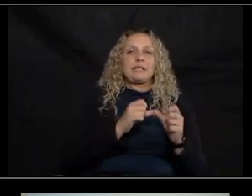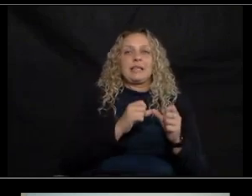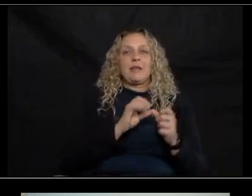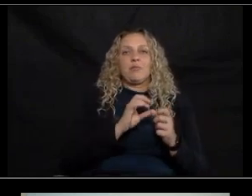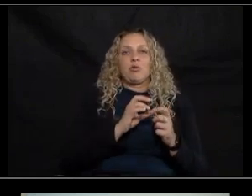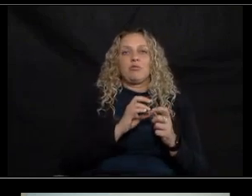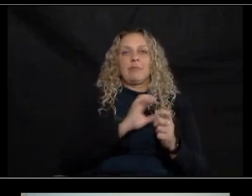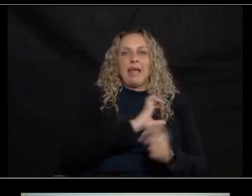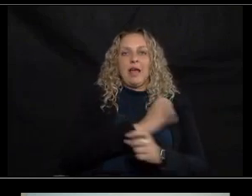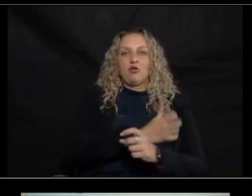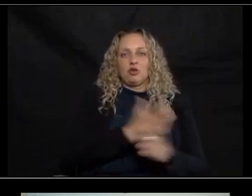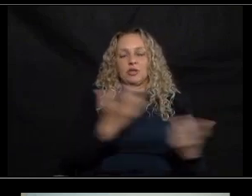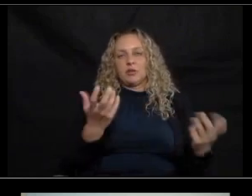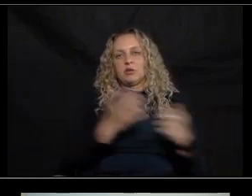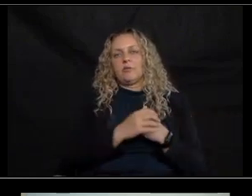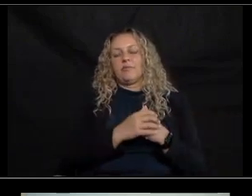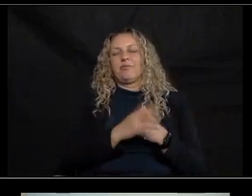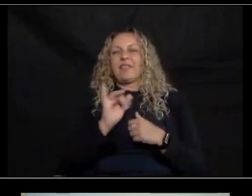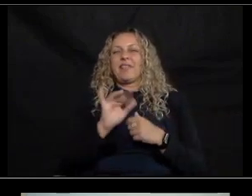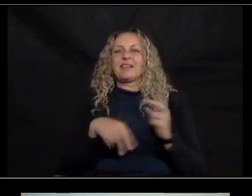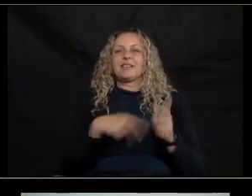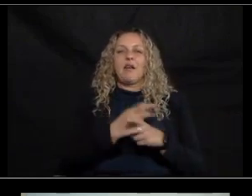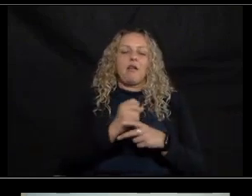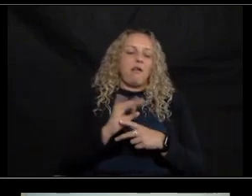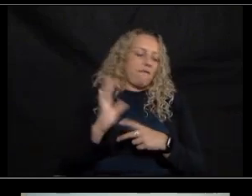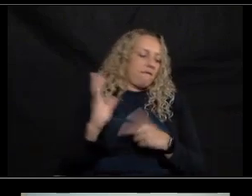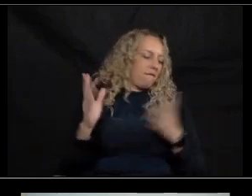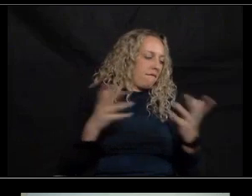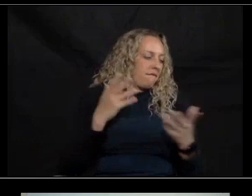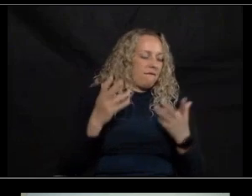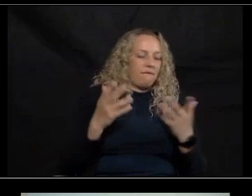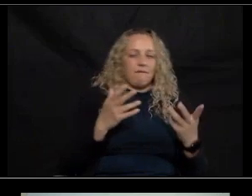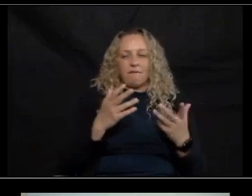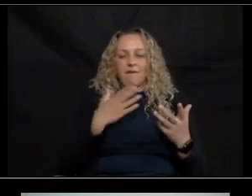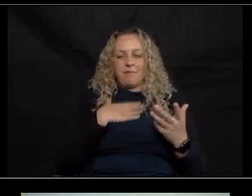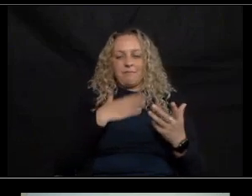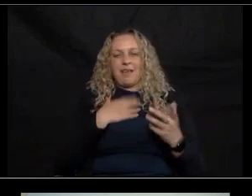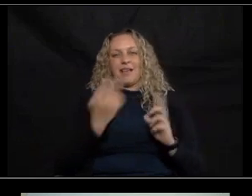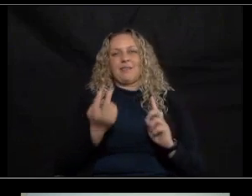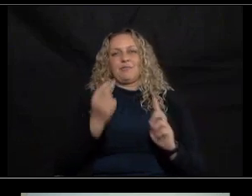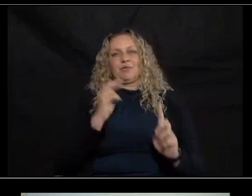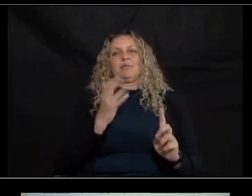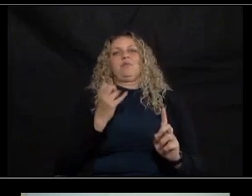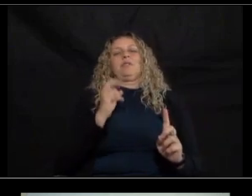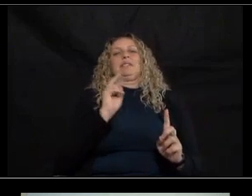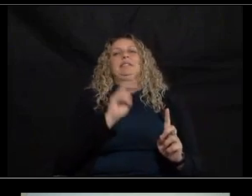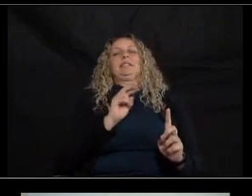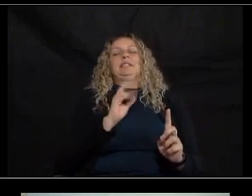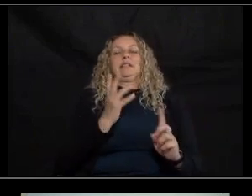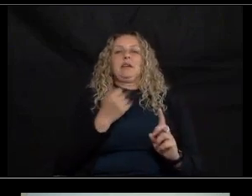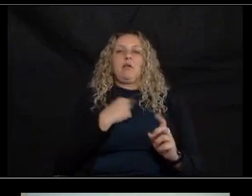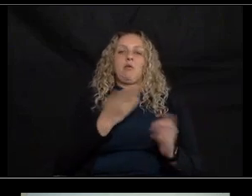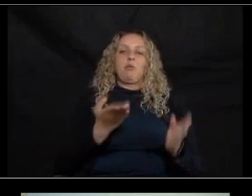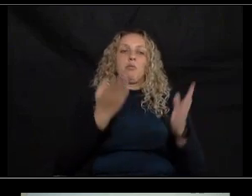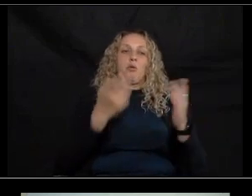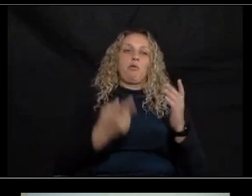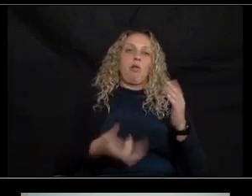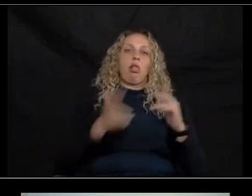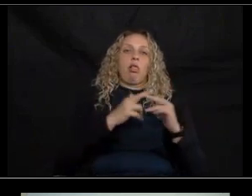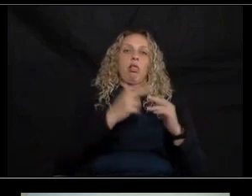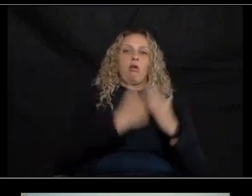energy. And that's kind of where I'd like to see it, rather than trying to propose additional costs